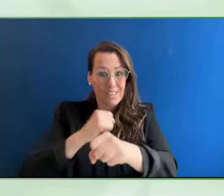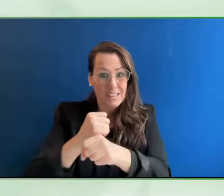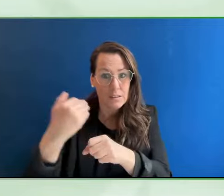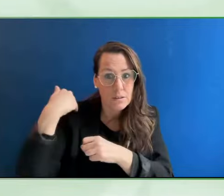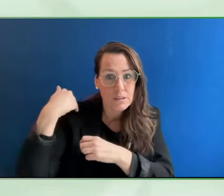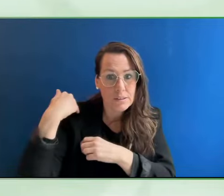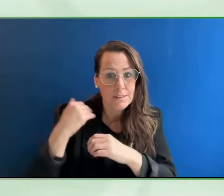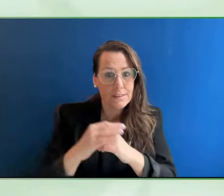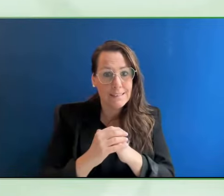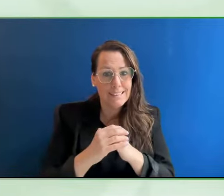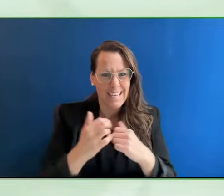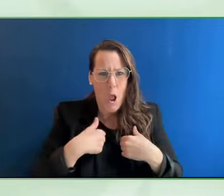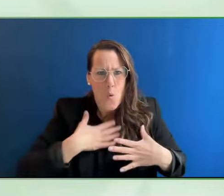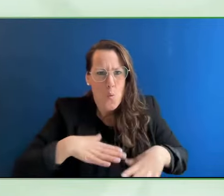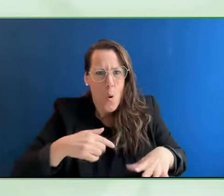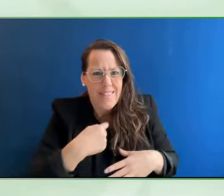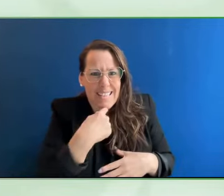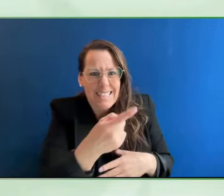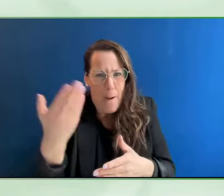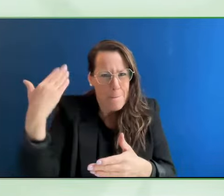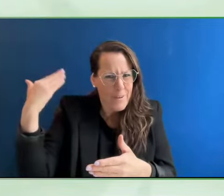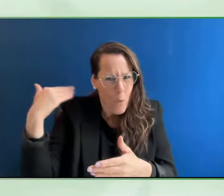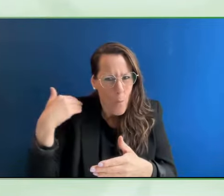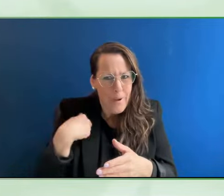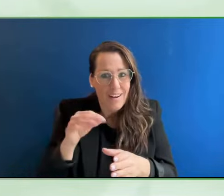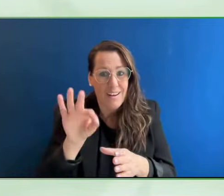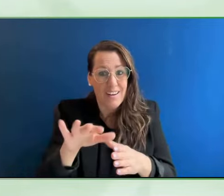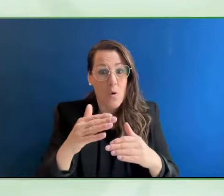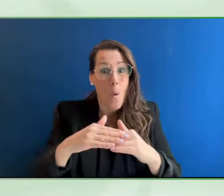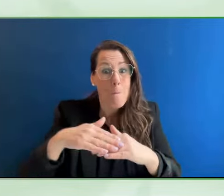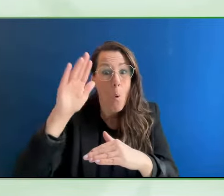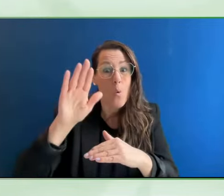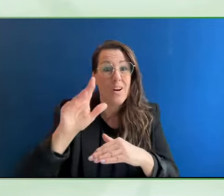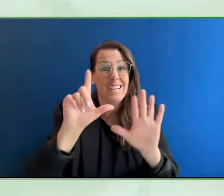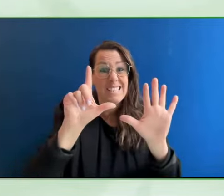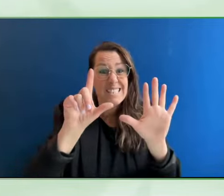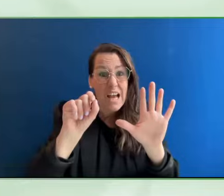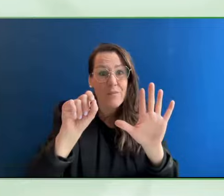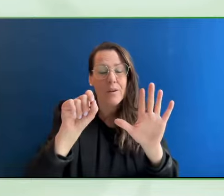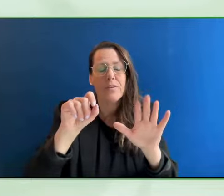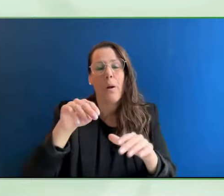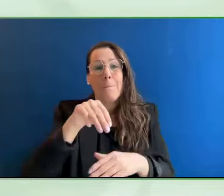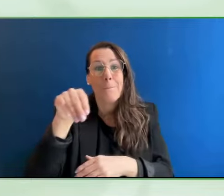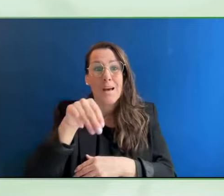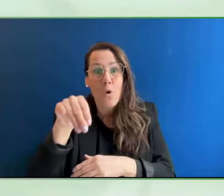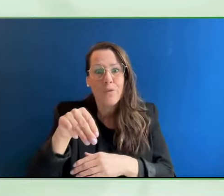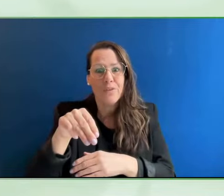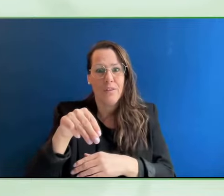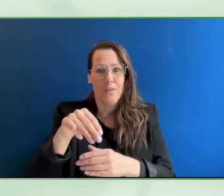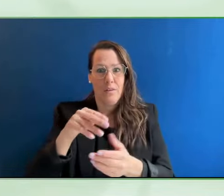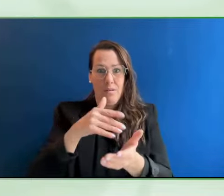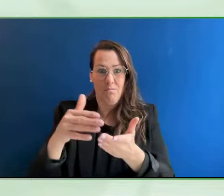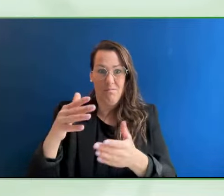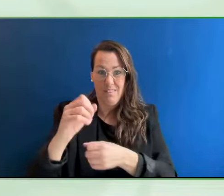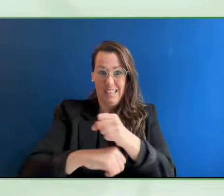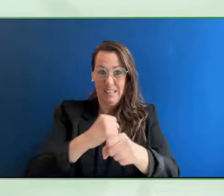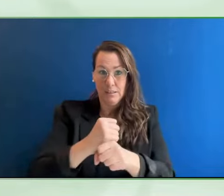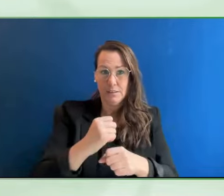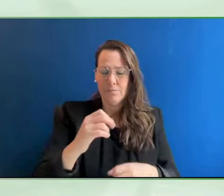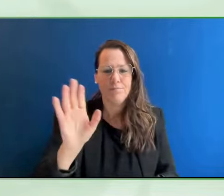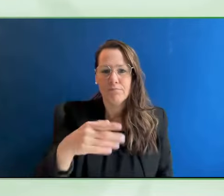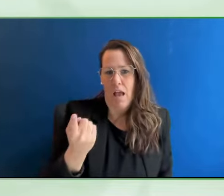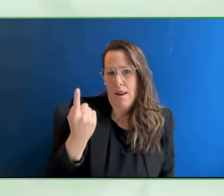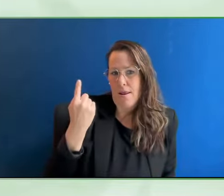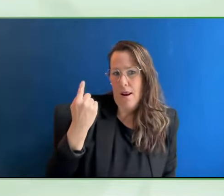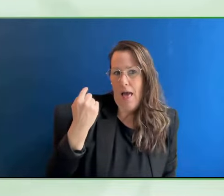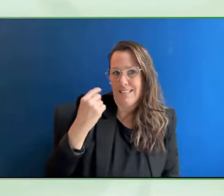ago during Yugoslavian war. And this is an initiative considering the needs of